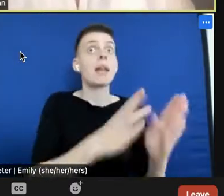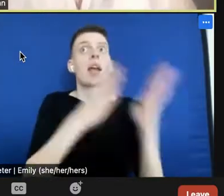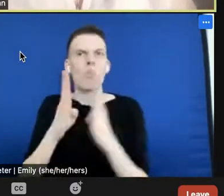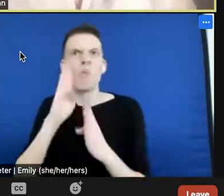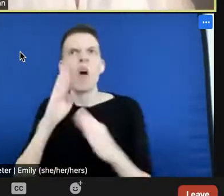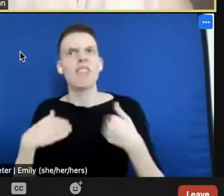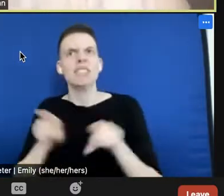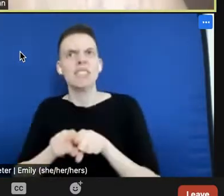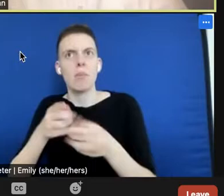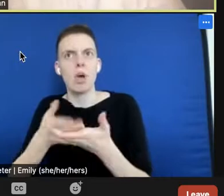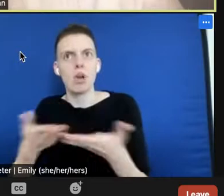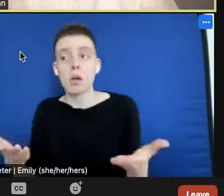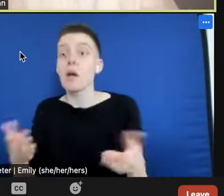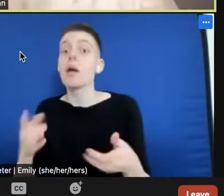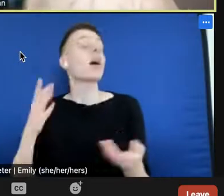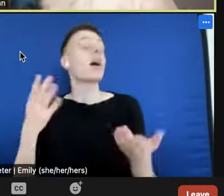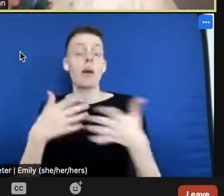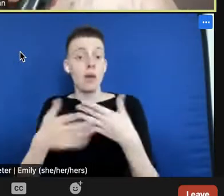was a piano.